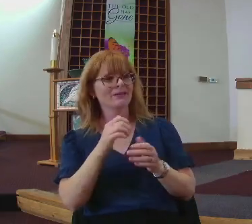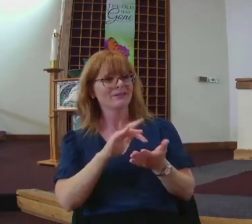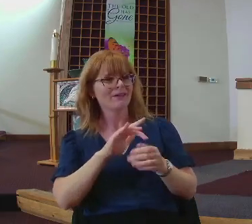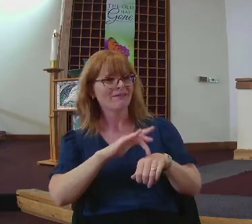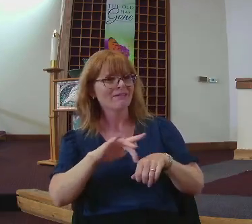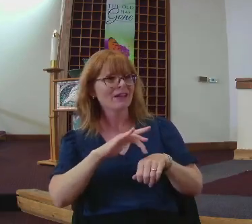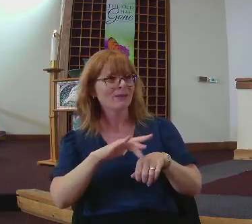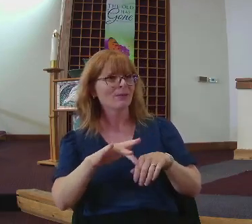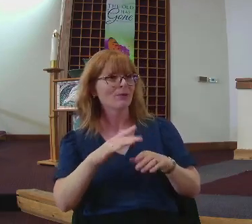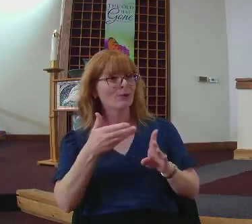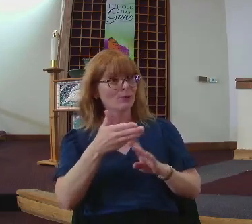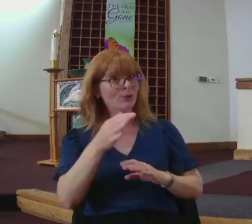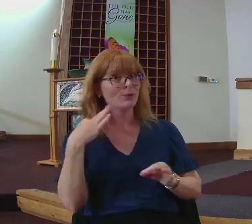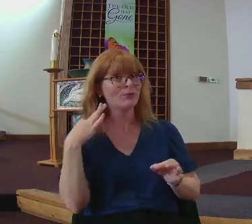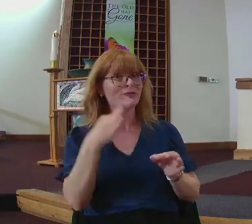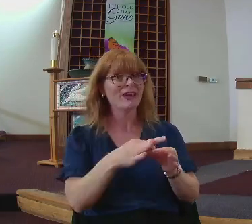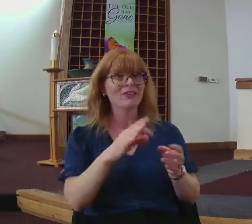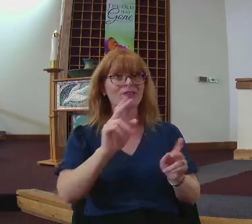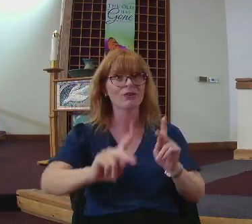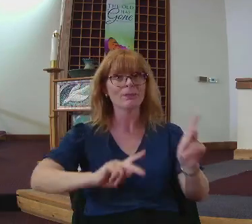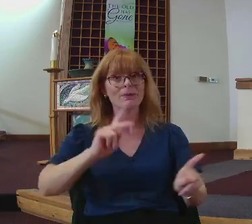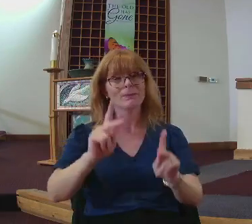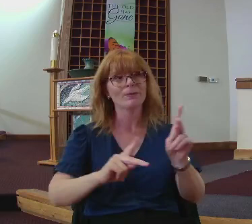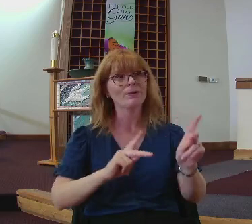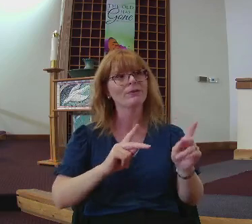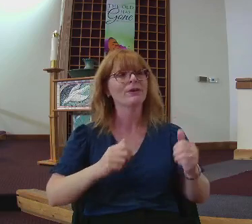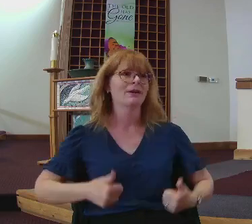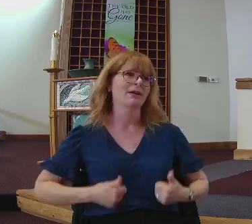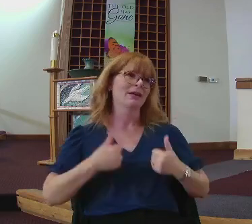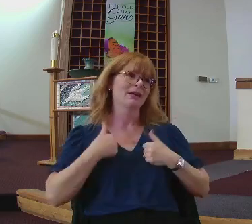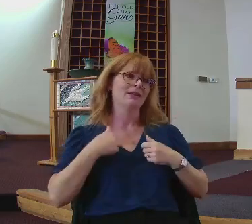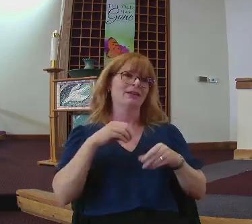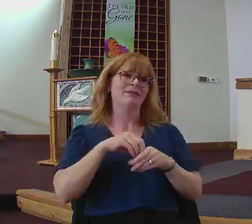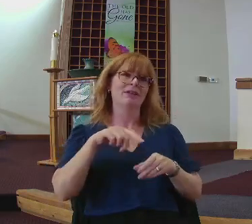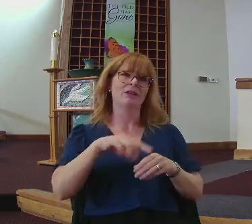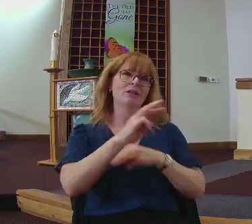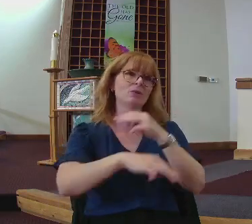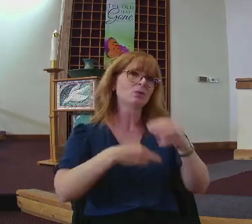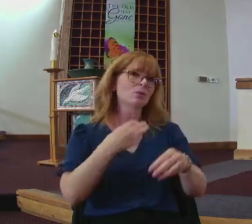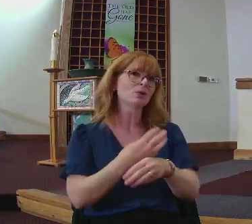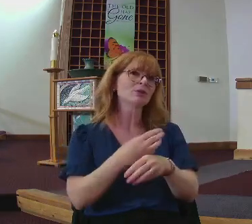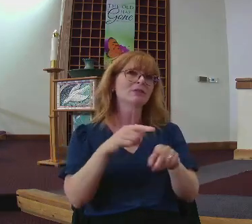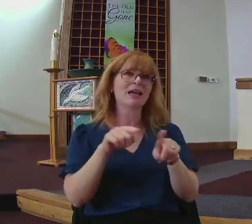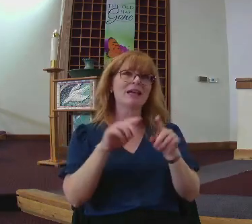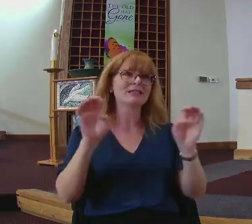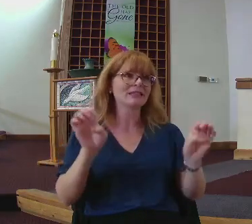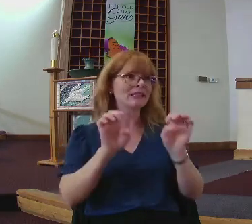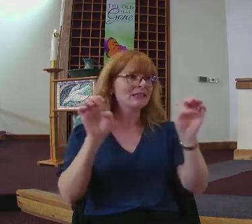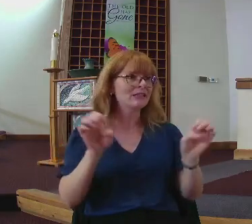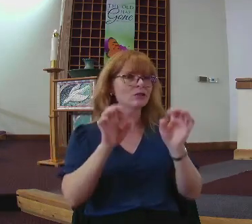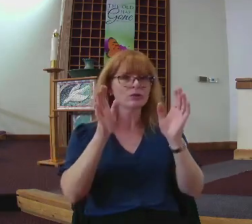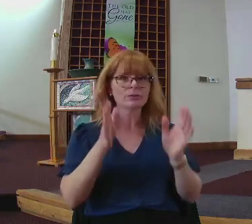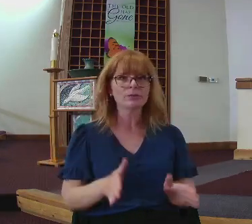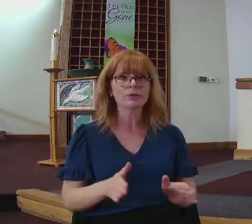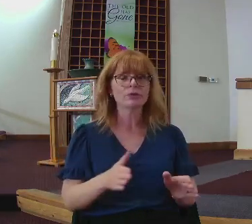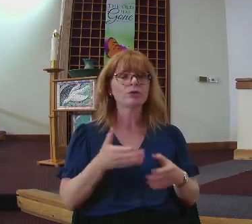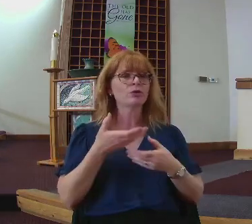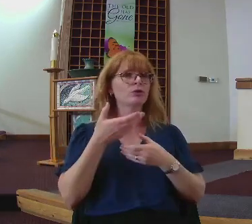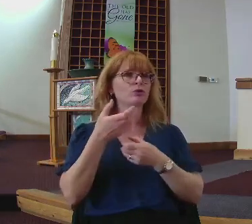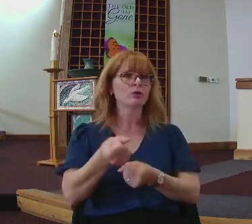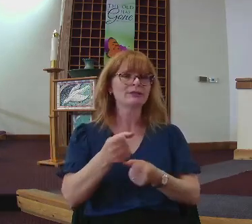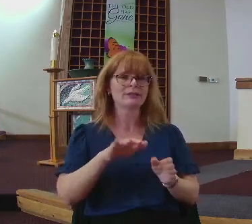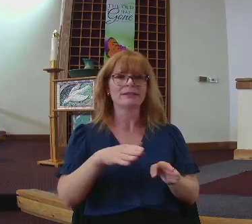people. And live in this world as an Easter person, trusting that death does not have the